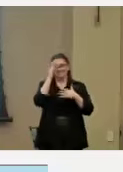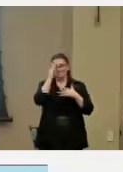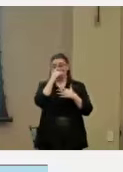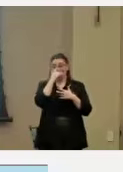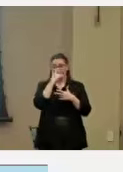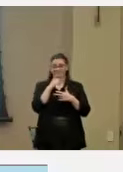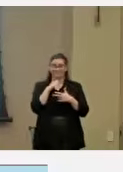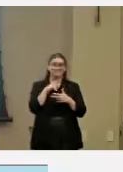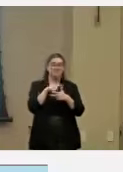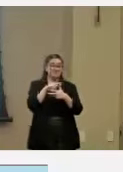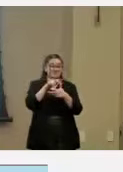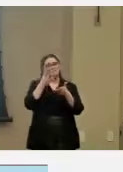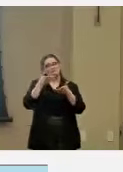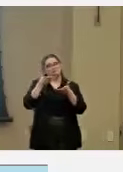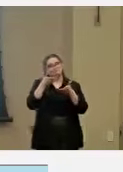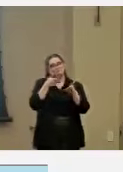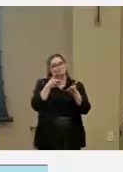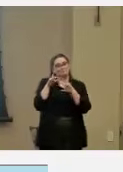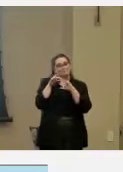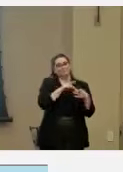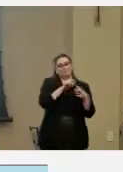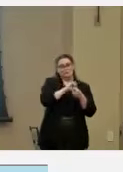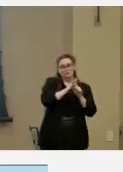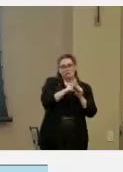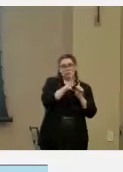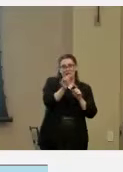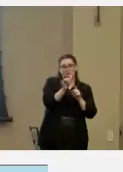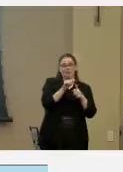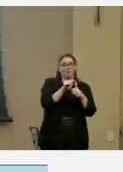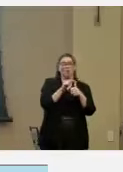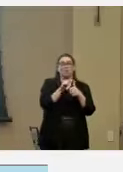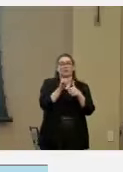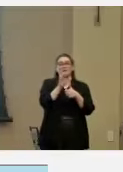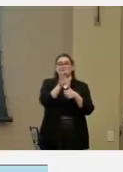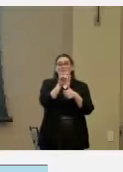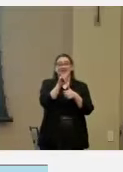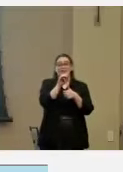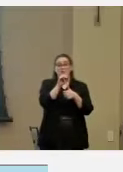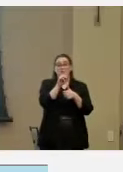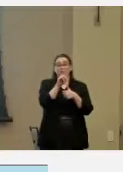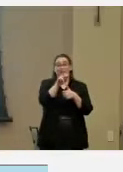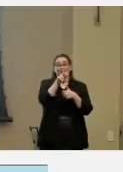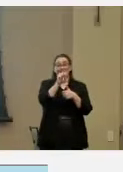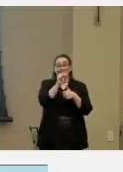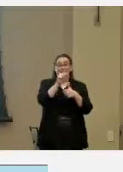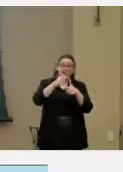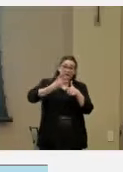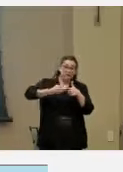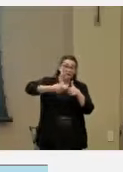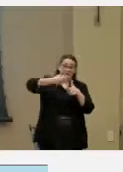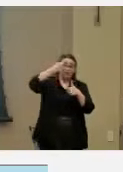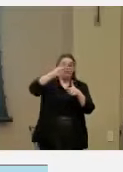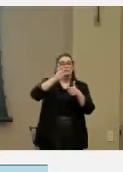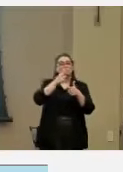which is basically a hyperactivation and the presence of high numbers of cytokines which lead